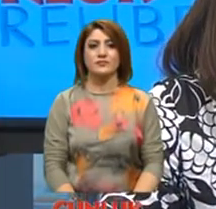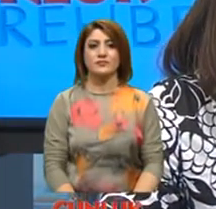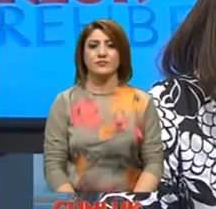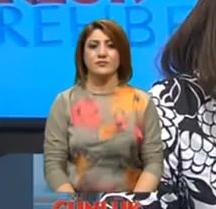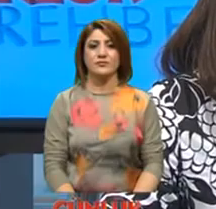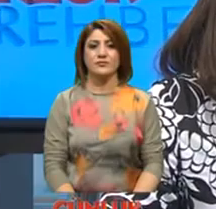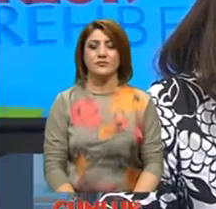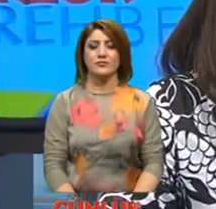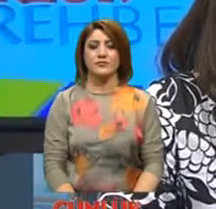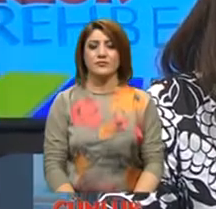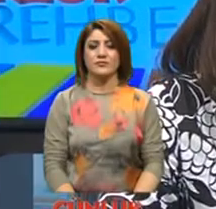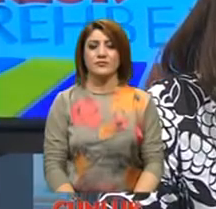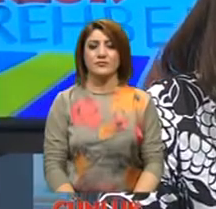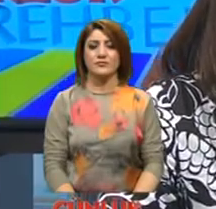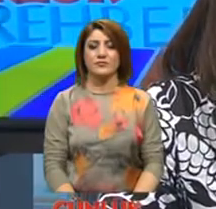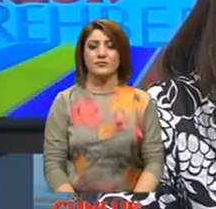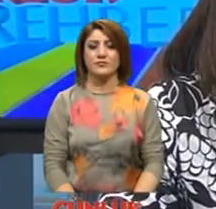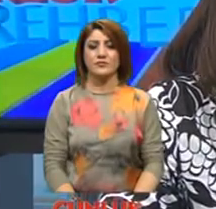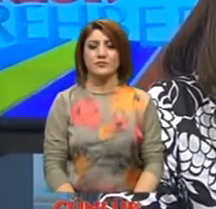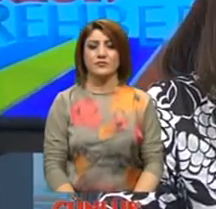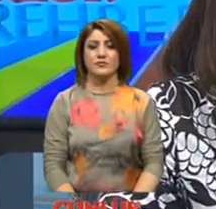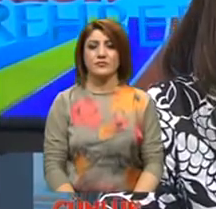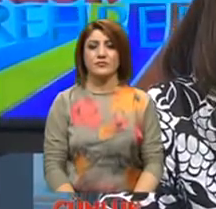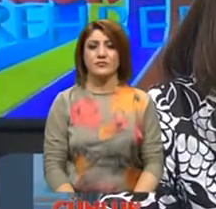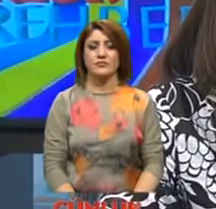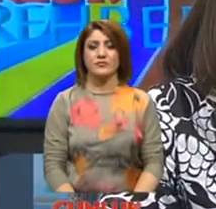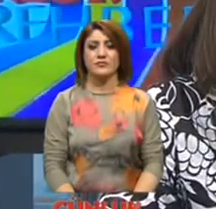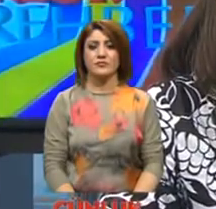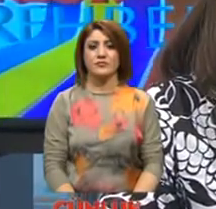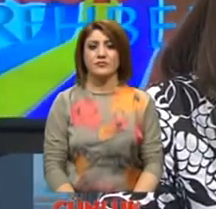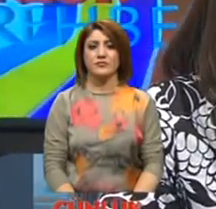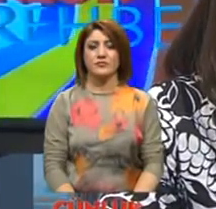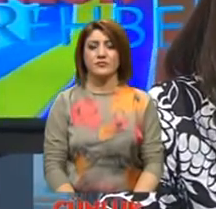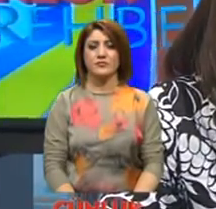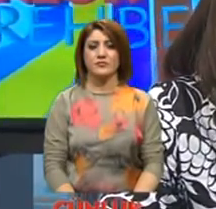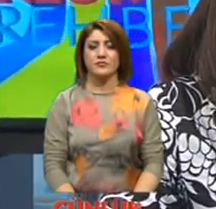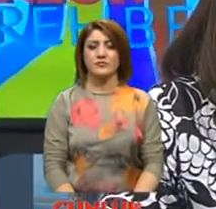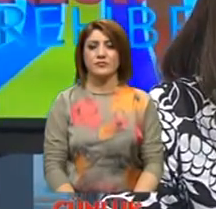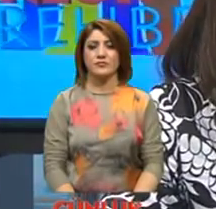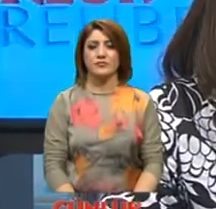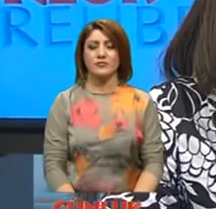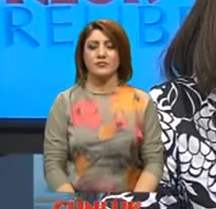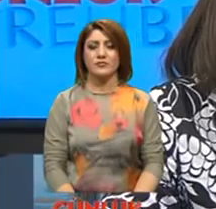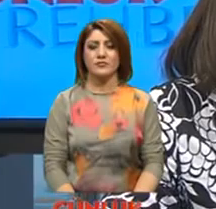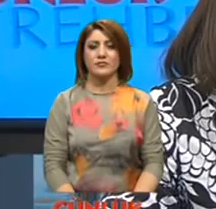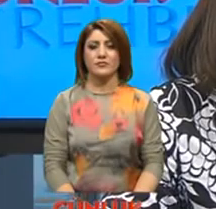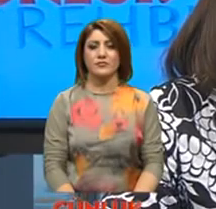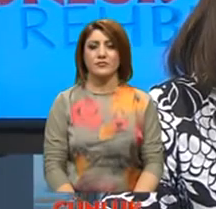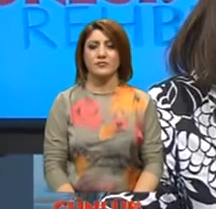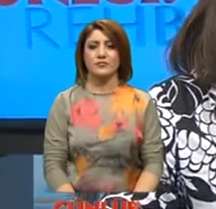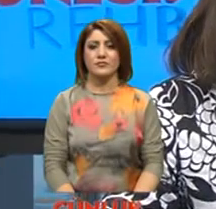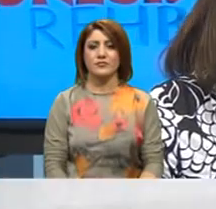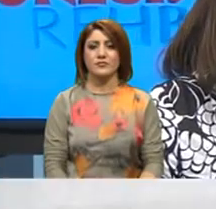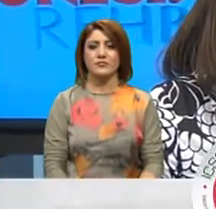first year of life, they become dedicated to listening and to processing their mother tongue. So a Turkish baby will